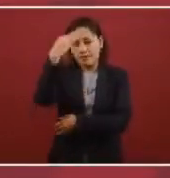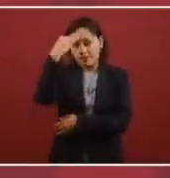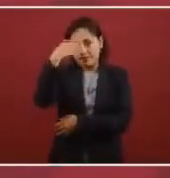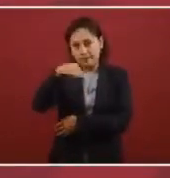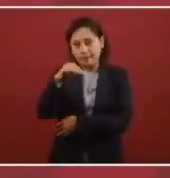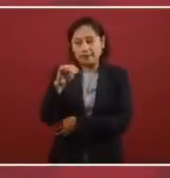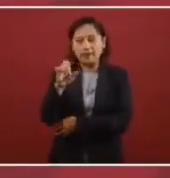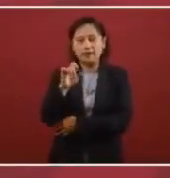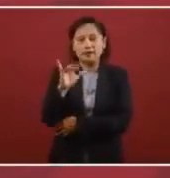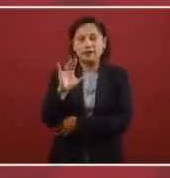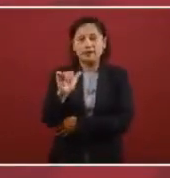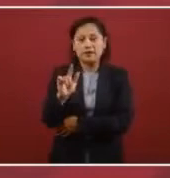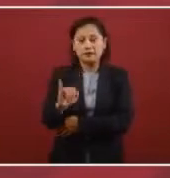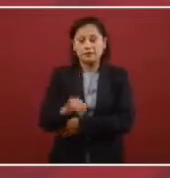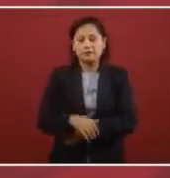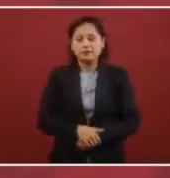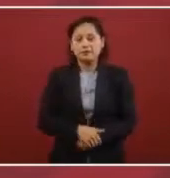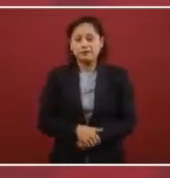no